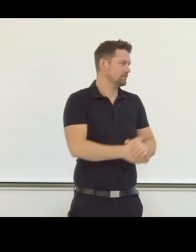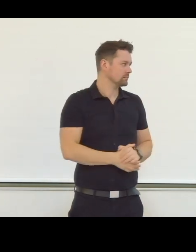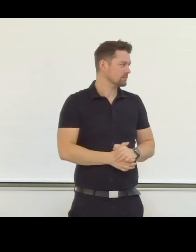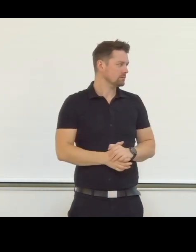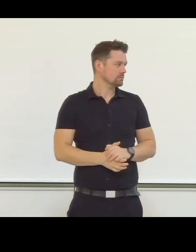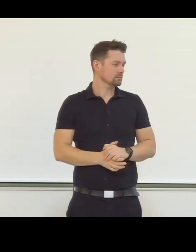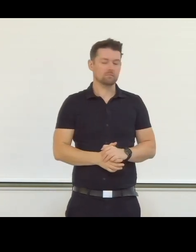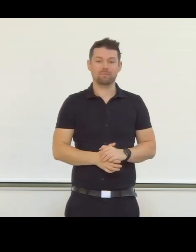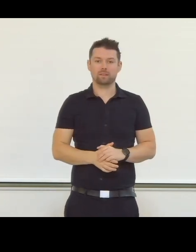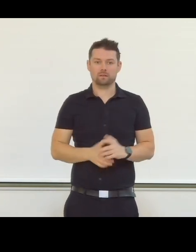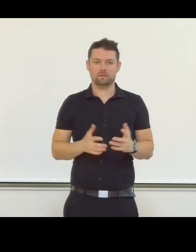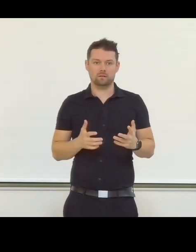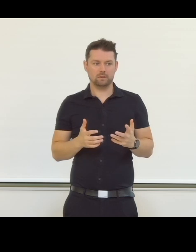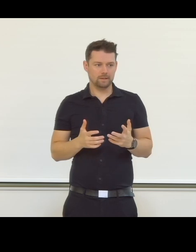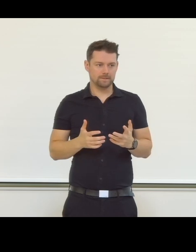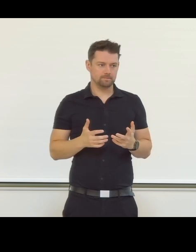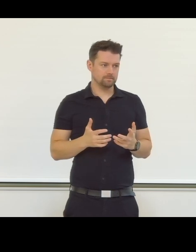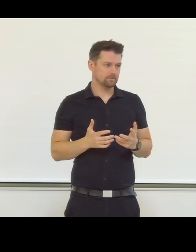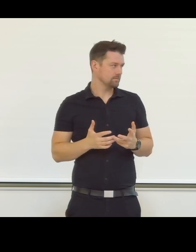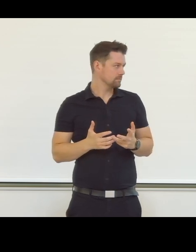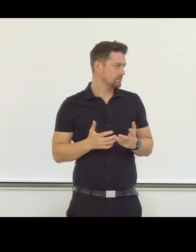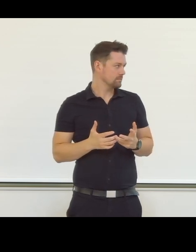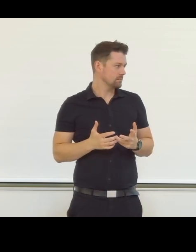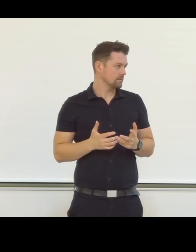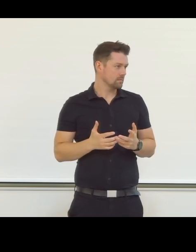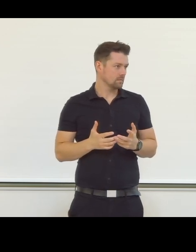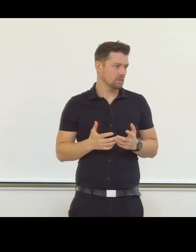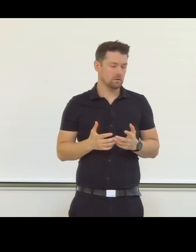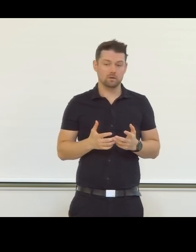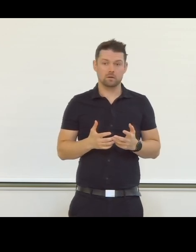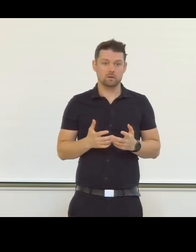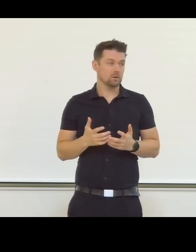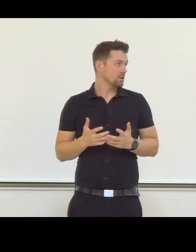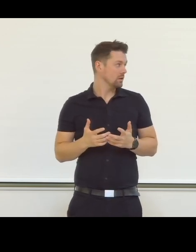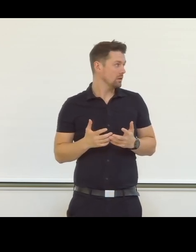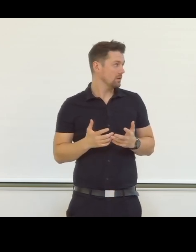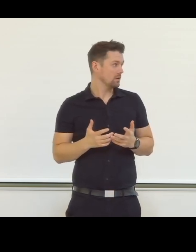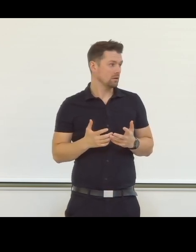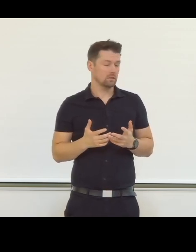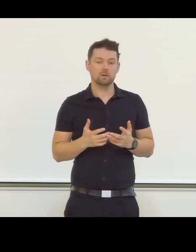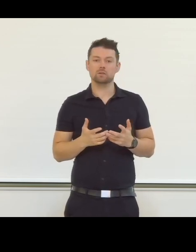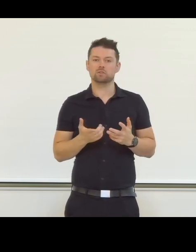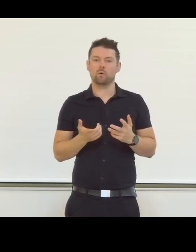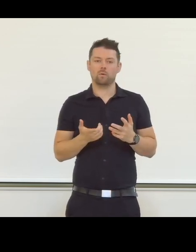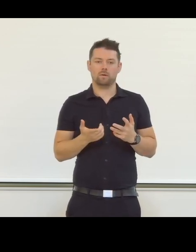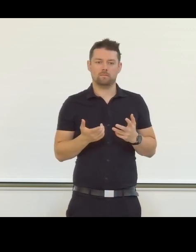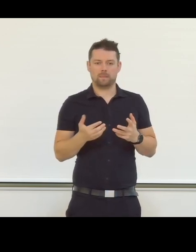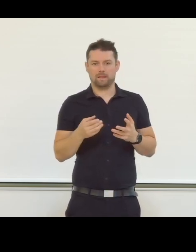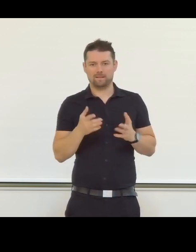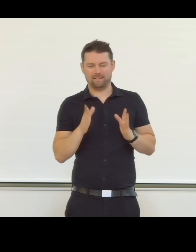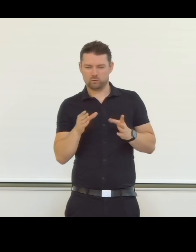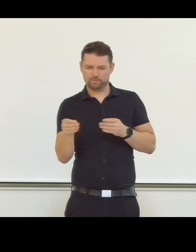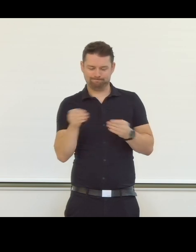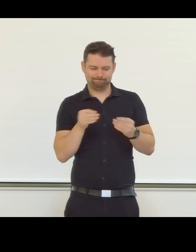challenge from outfitting your habitat or your walls, essentially, your empty structure, to putting these together.